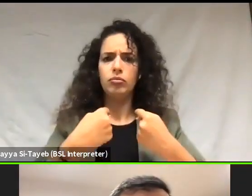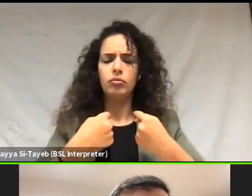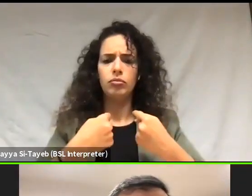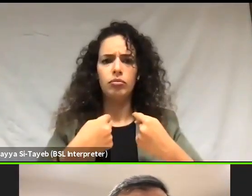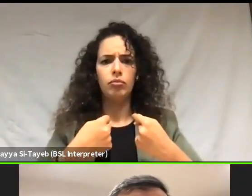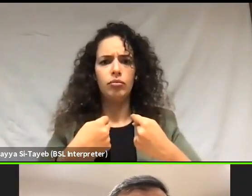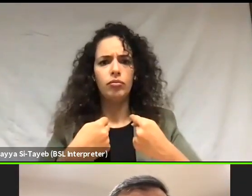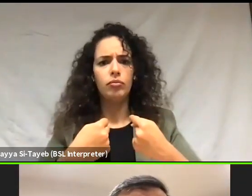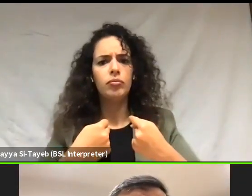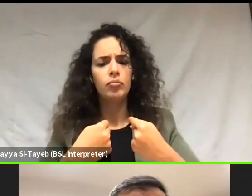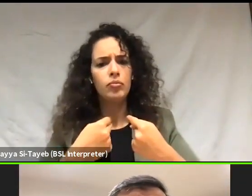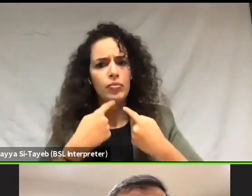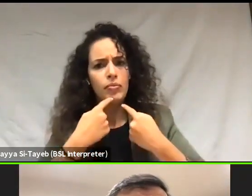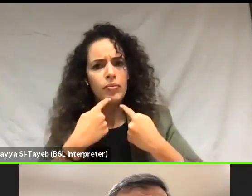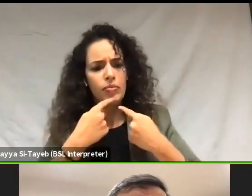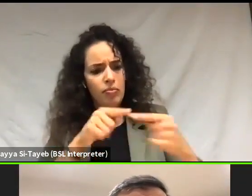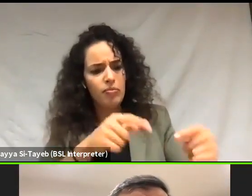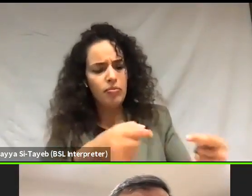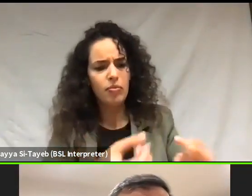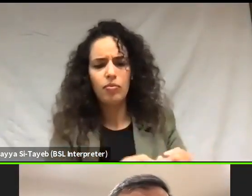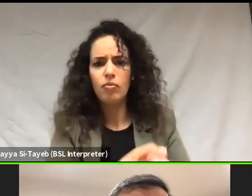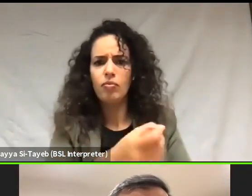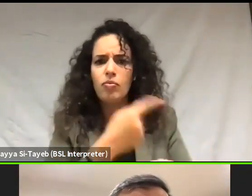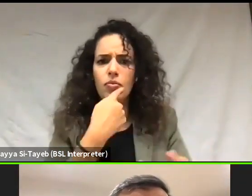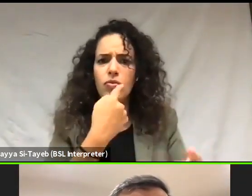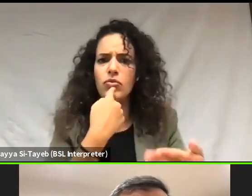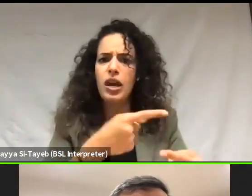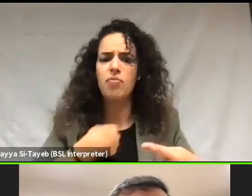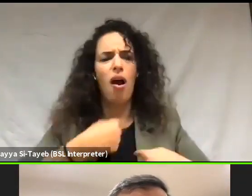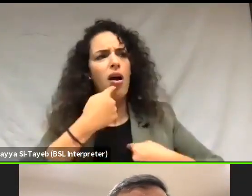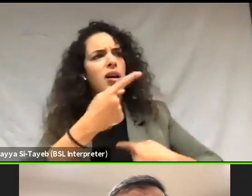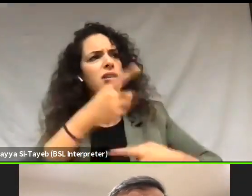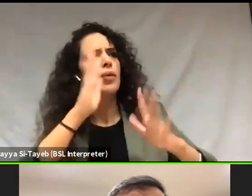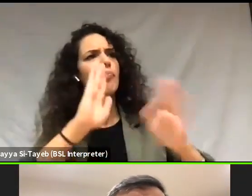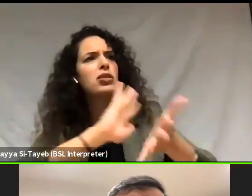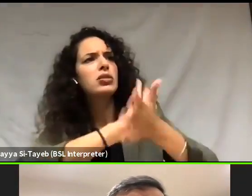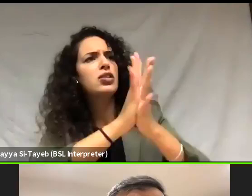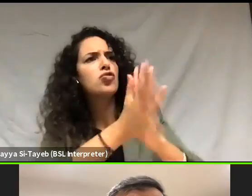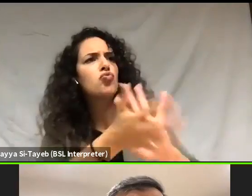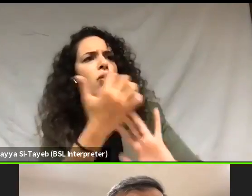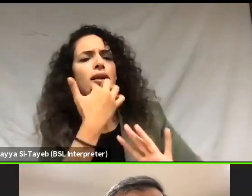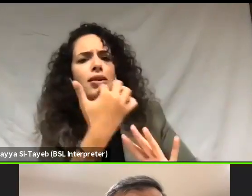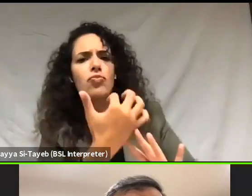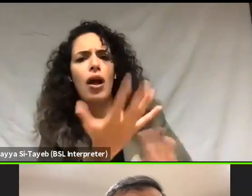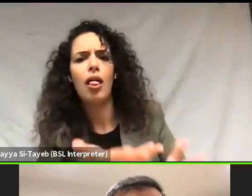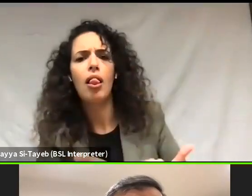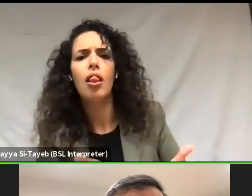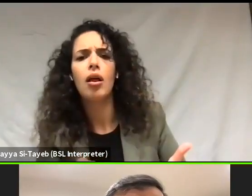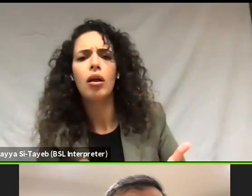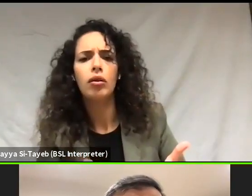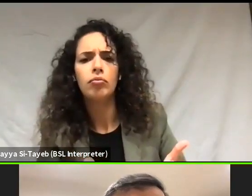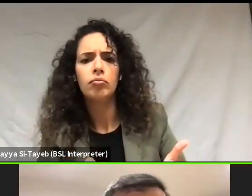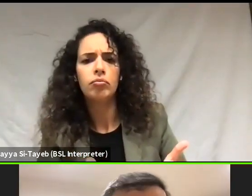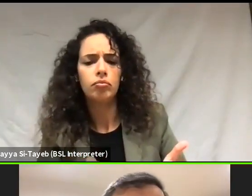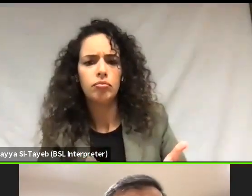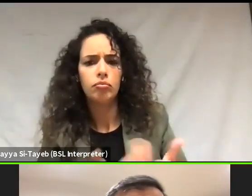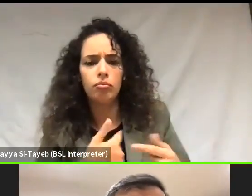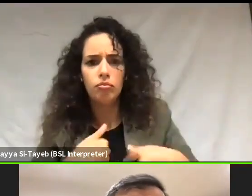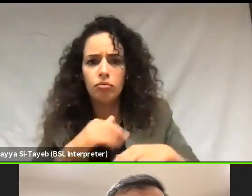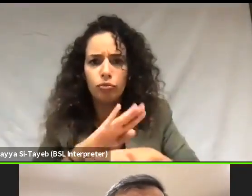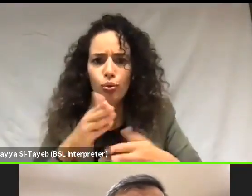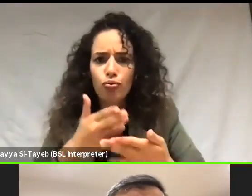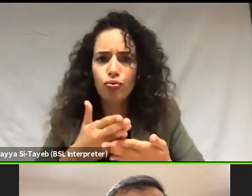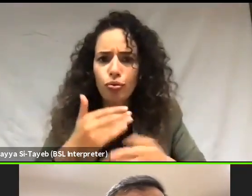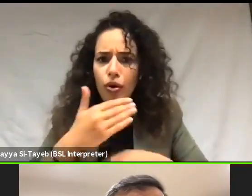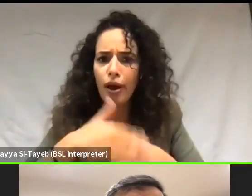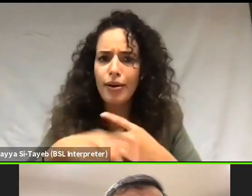they said that I called for the destruction of Israel, which is as well is not true,